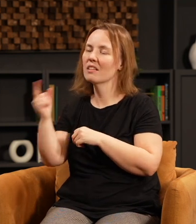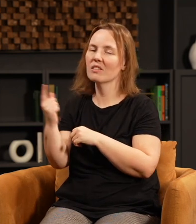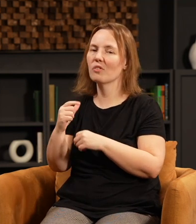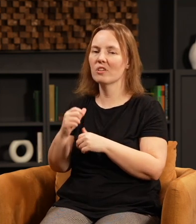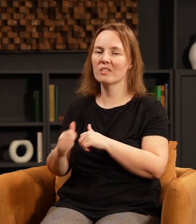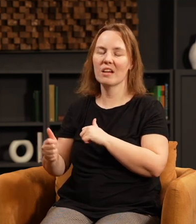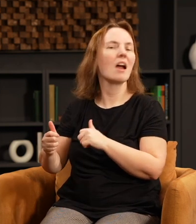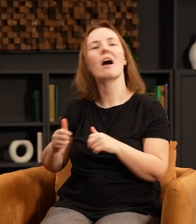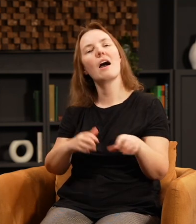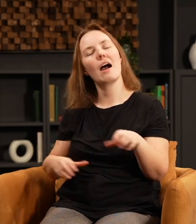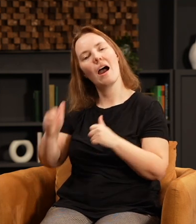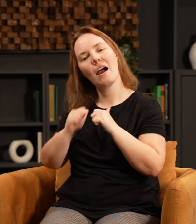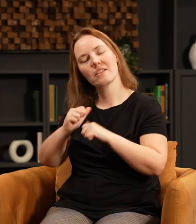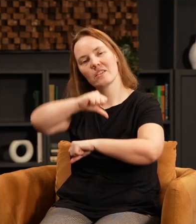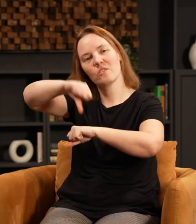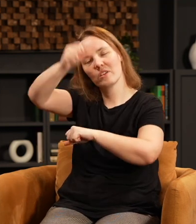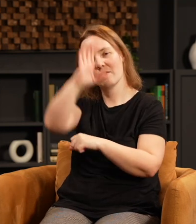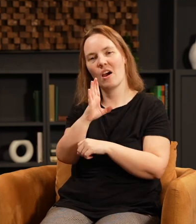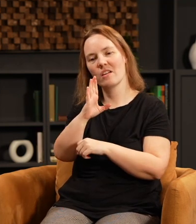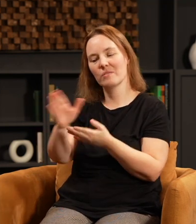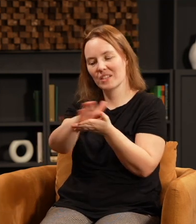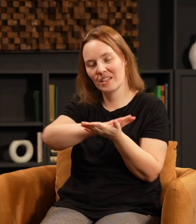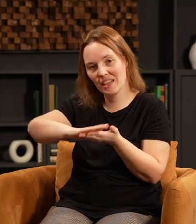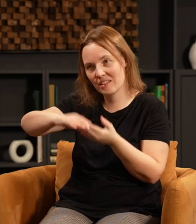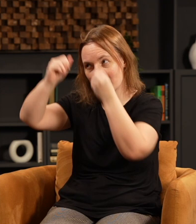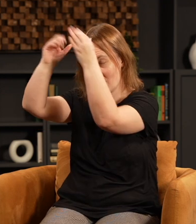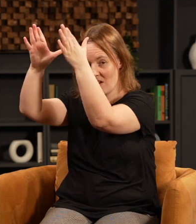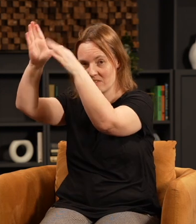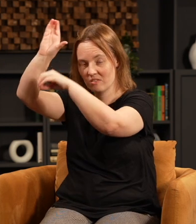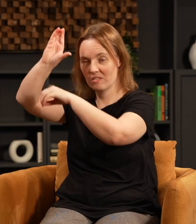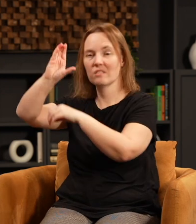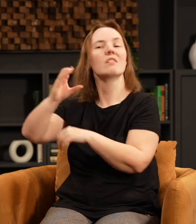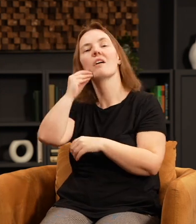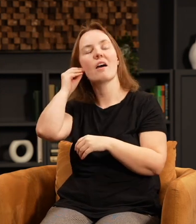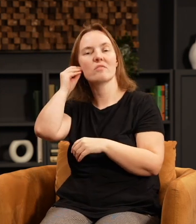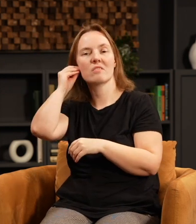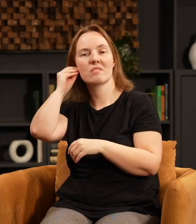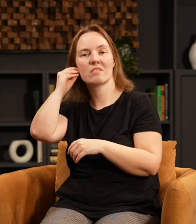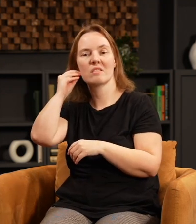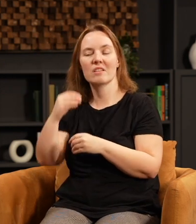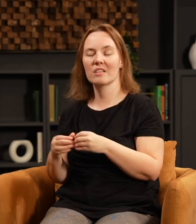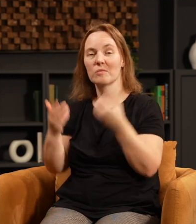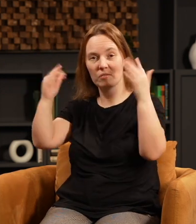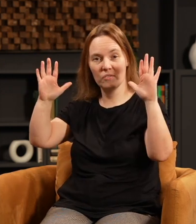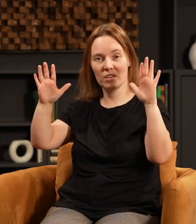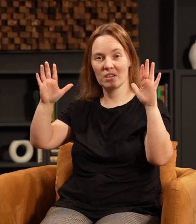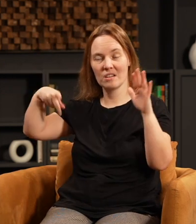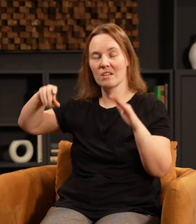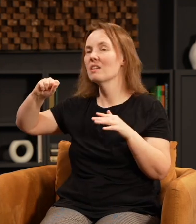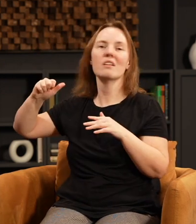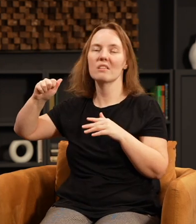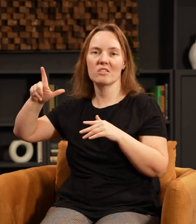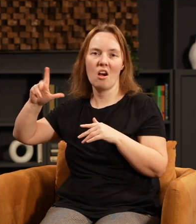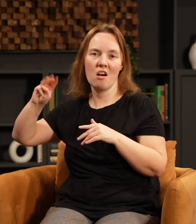of God was what? It was to cleanse the Father's house. He was fulfilling Psalm 69 in which he wrote, Lord, passion for